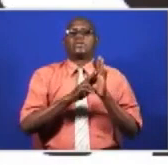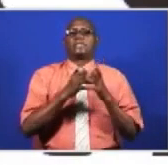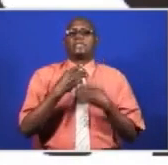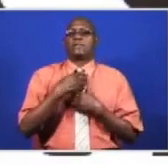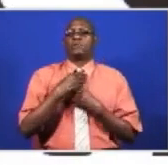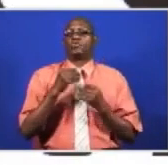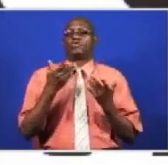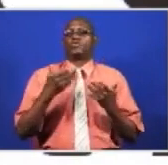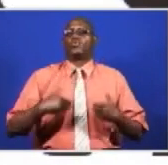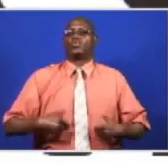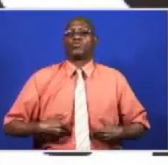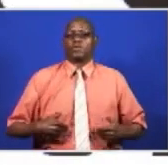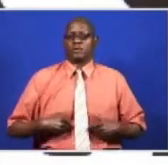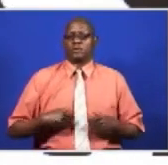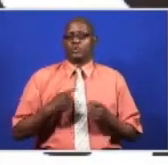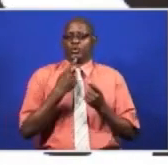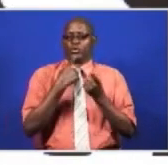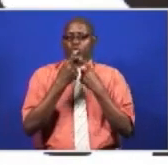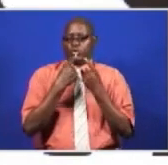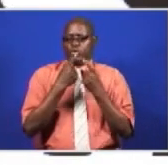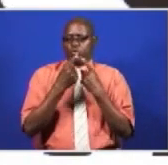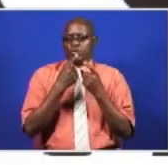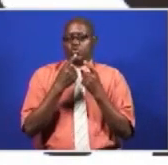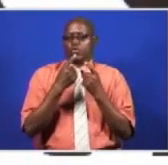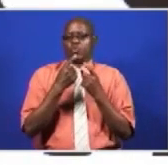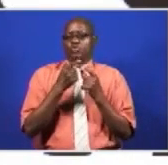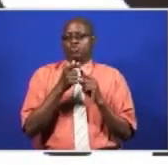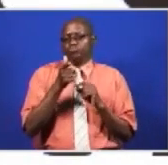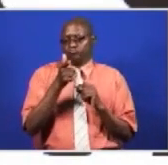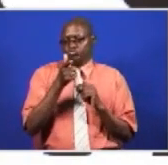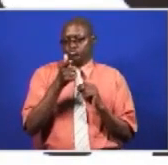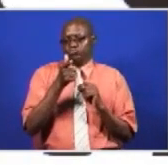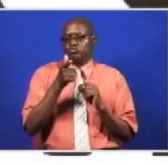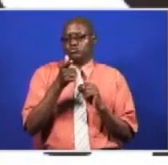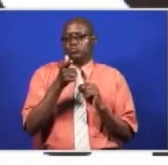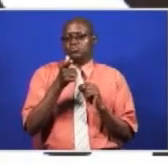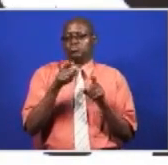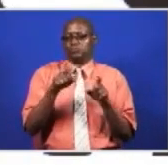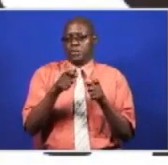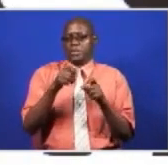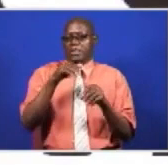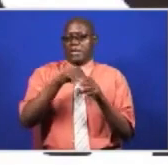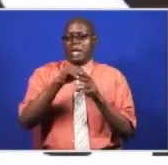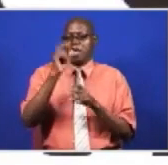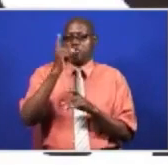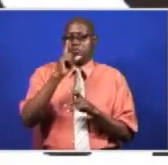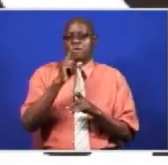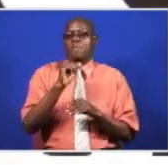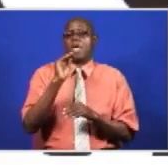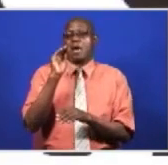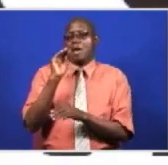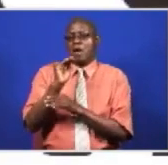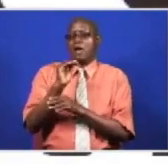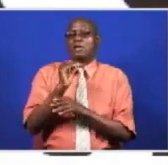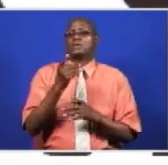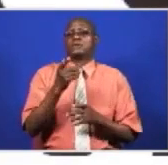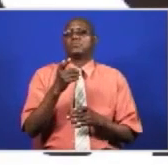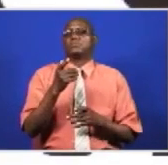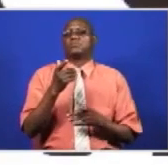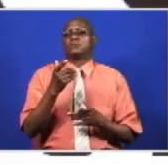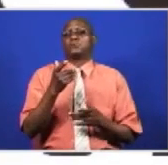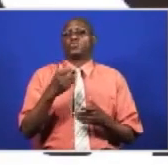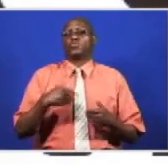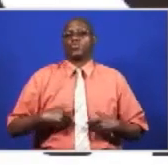press conference in Nairobi, KUSO President Anthony Manyara urged the youth to support the Raila Matha ticket in the